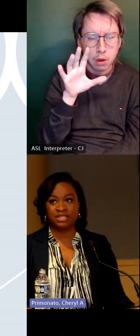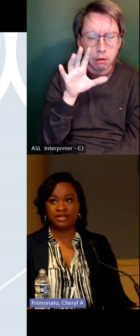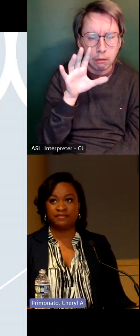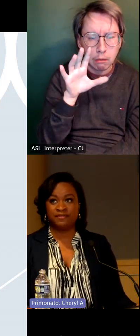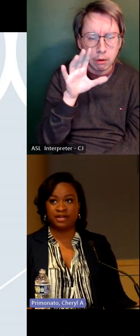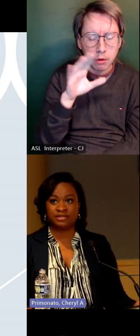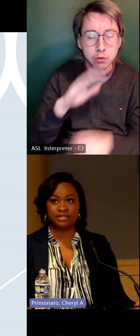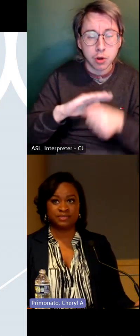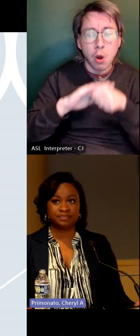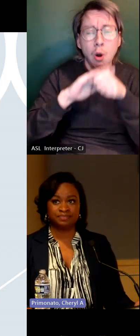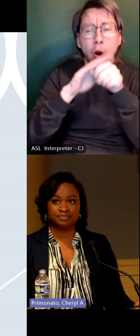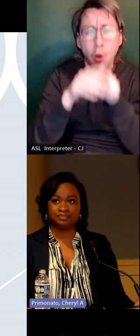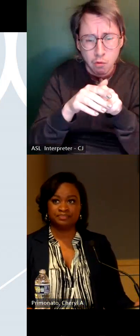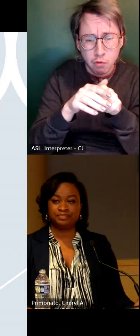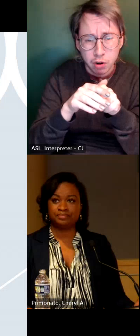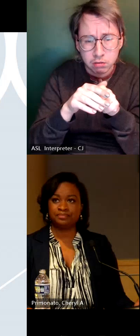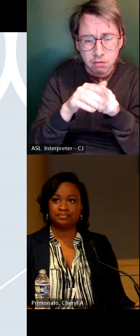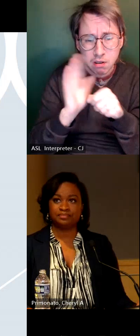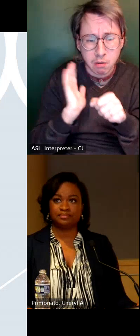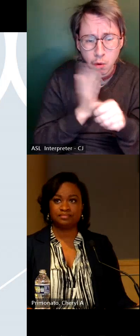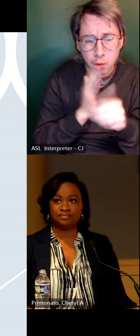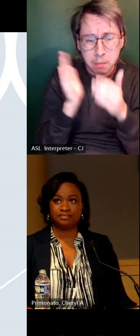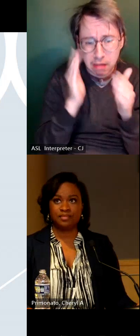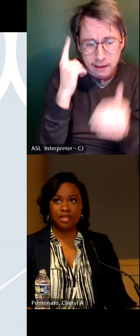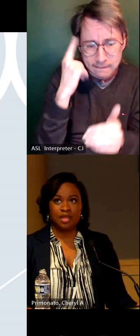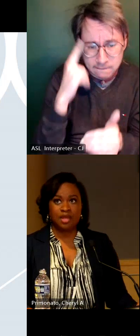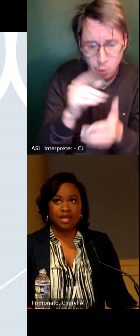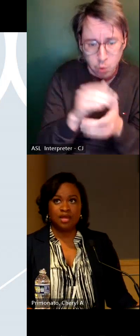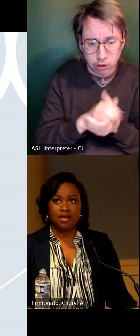and higher than budgeted fares.